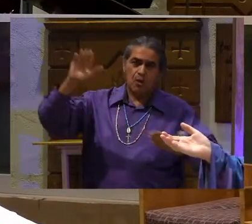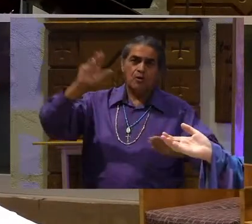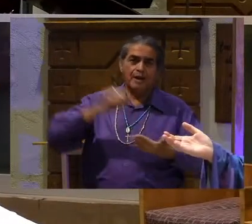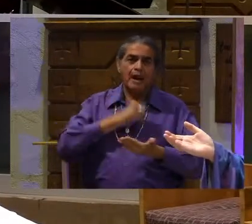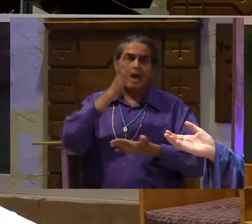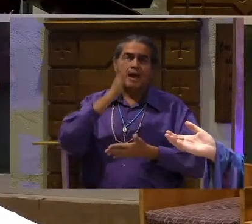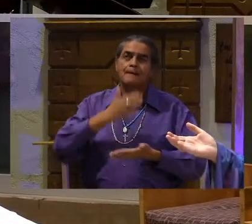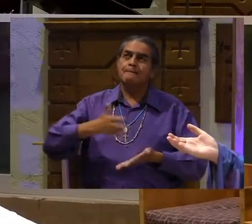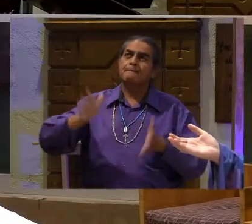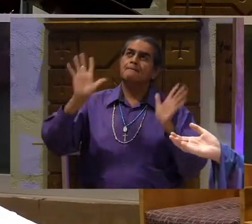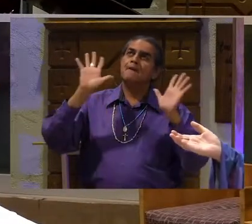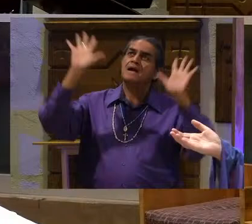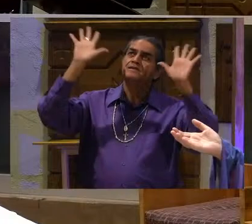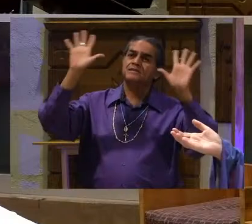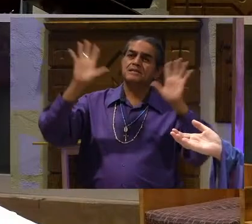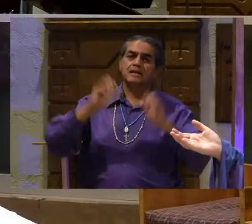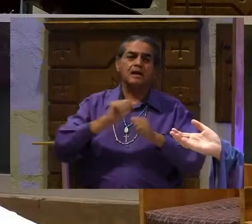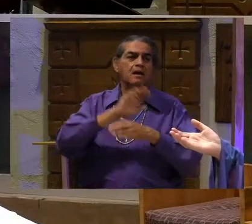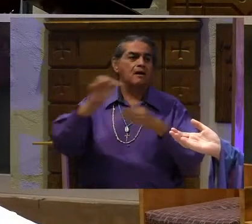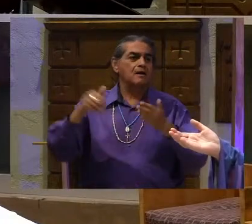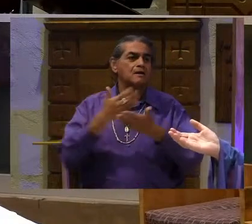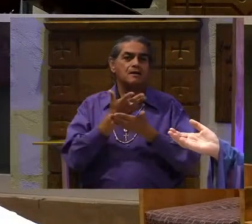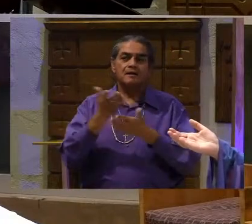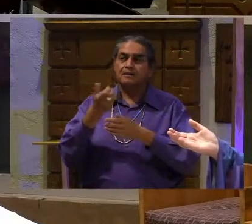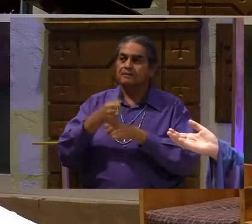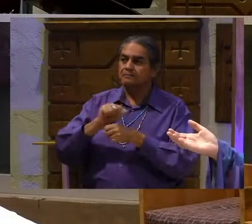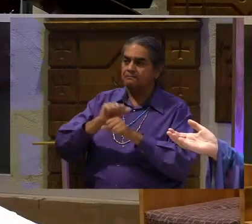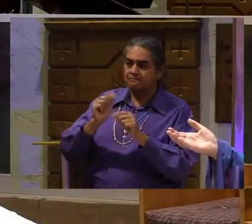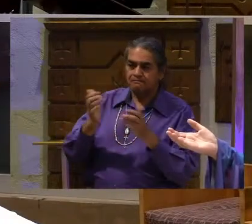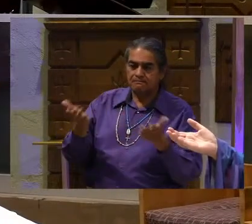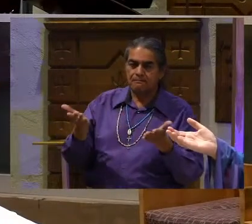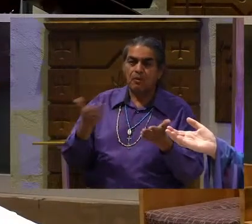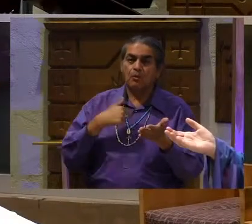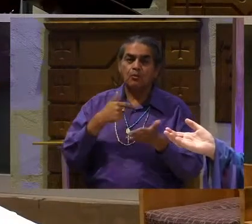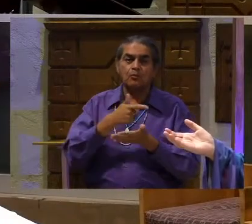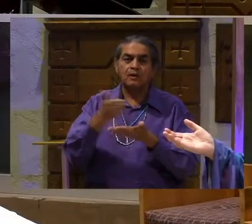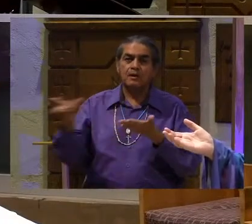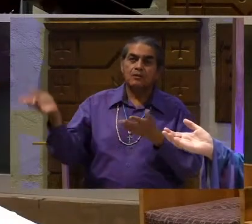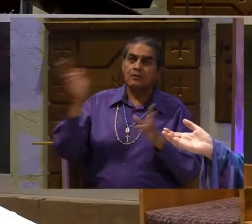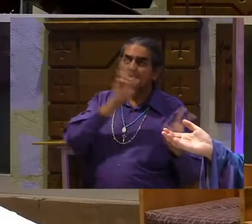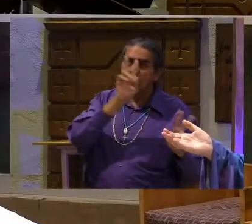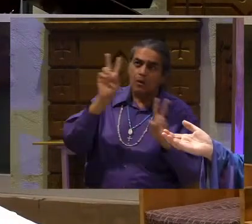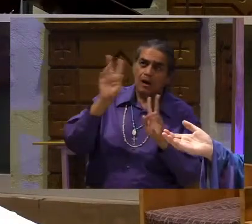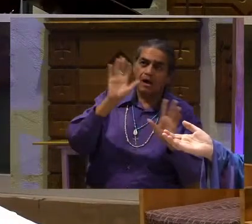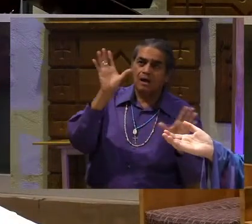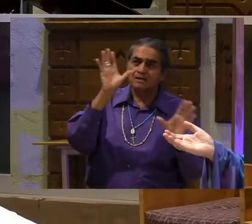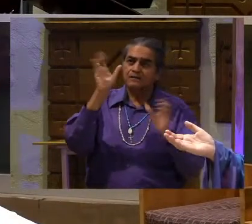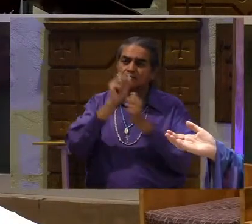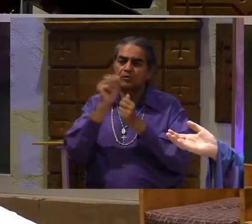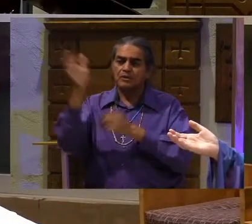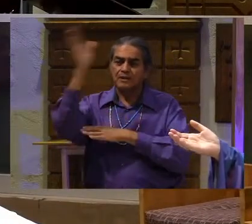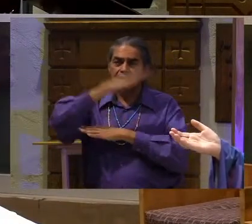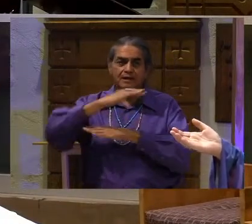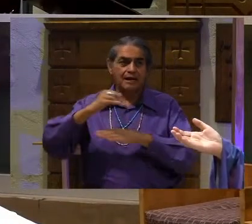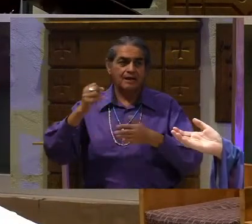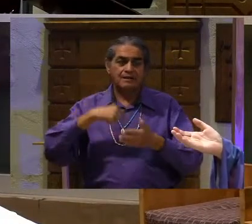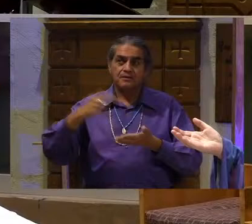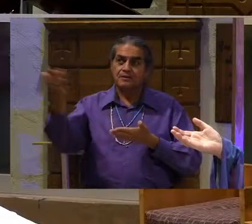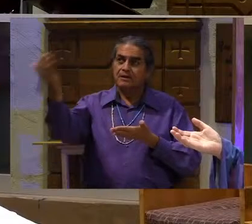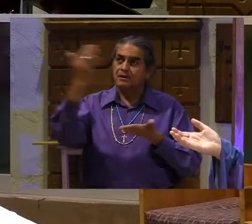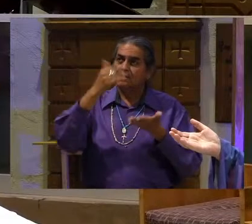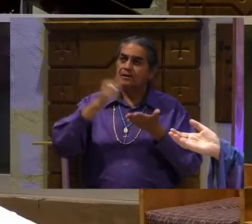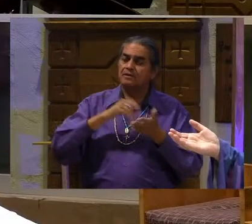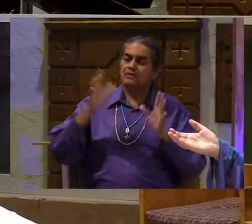majesty and all is at last made manifest, we who watch for the day may inherit the great